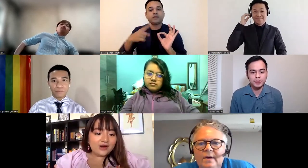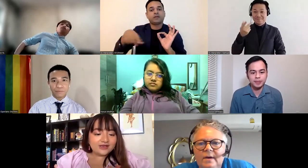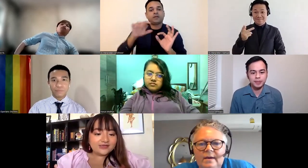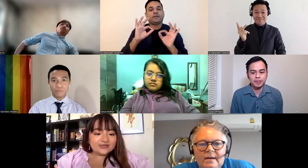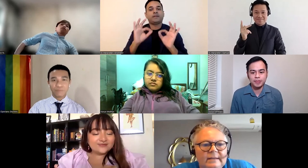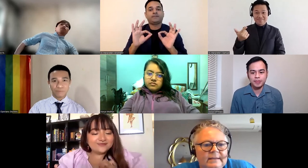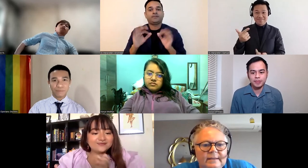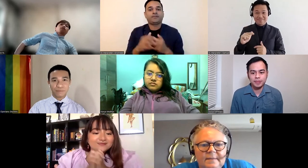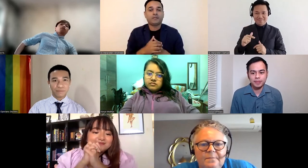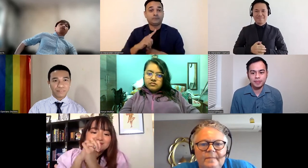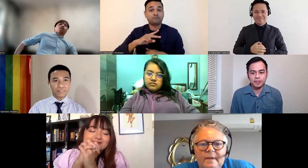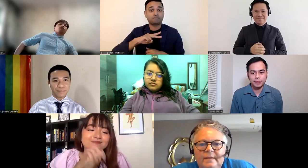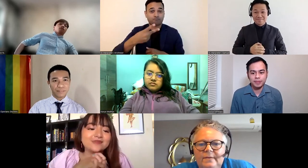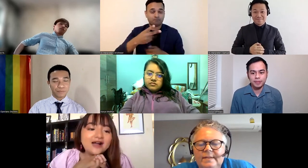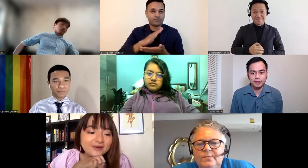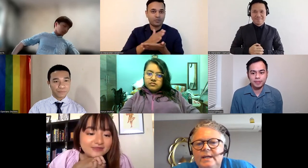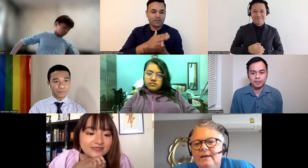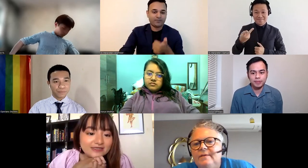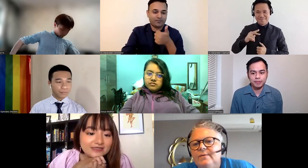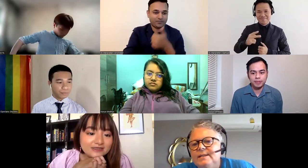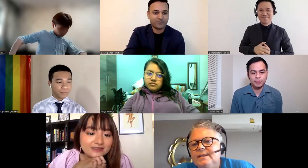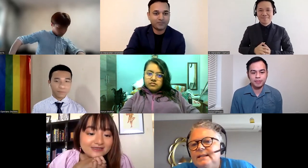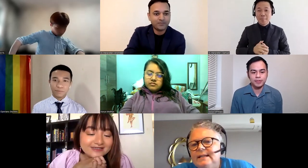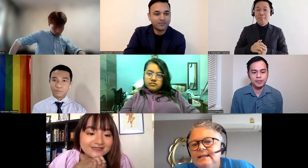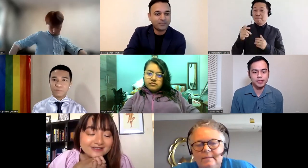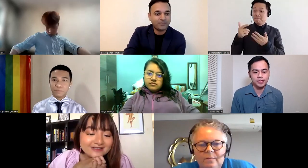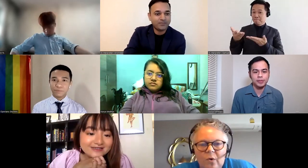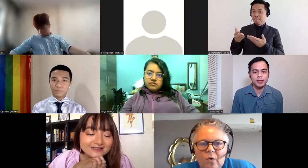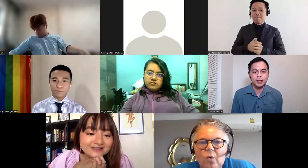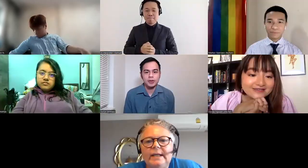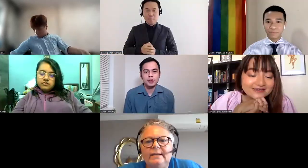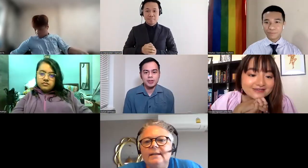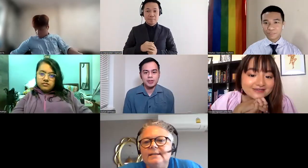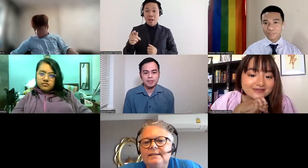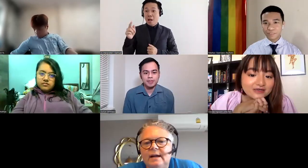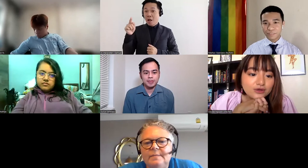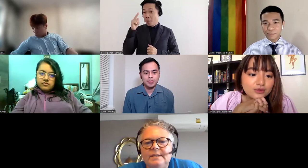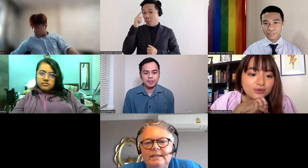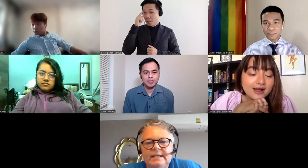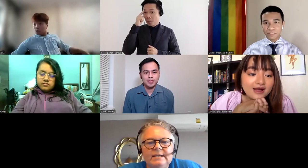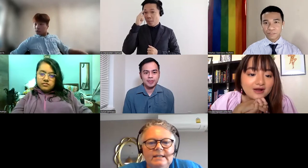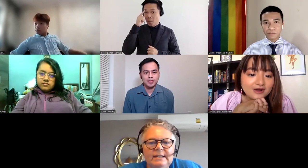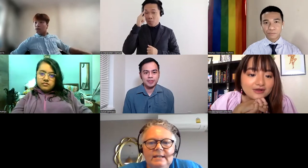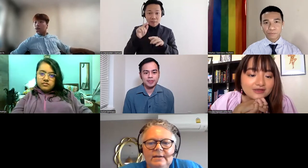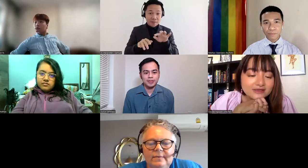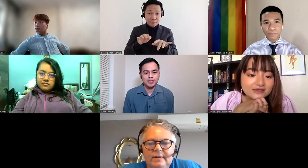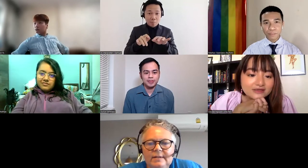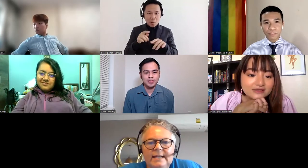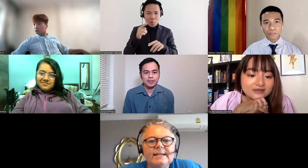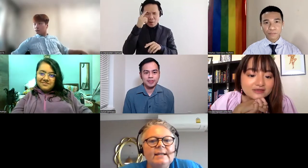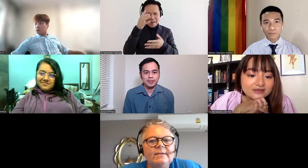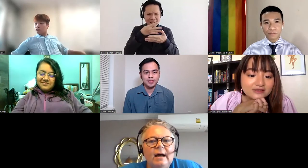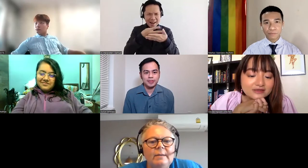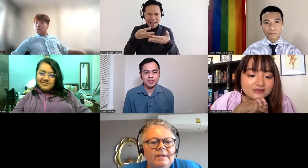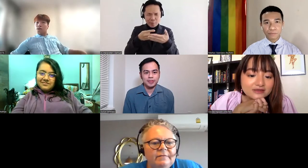Thank you, Marcus. So we have a question in Mongolian that is typed in the